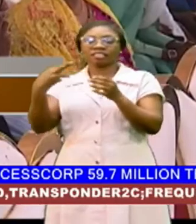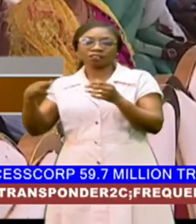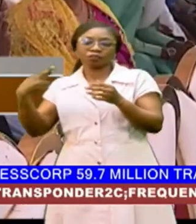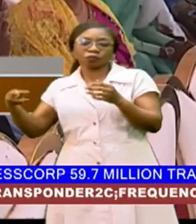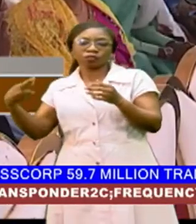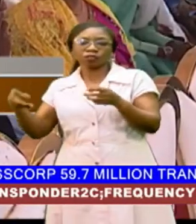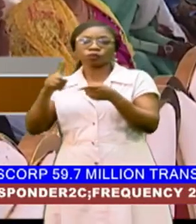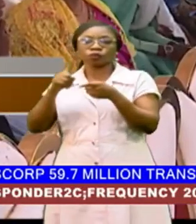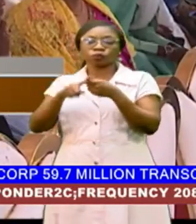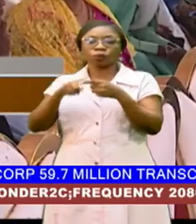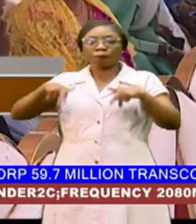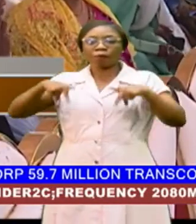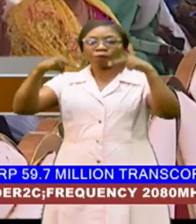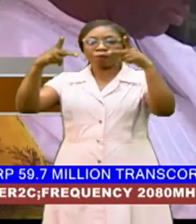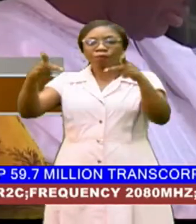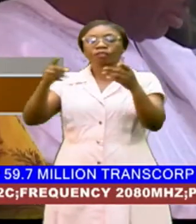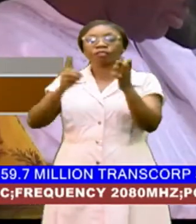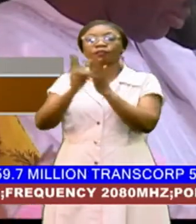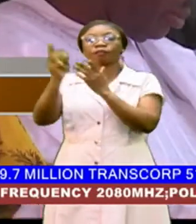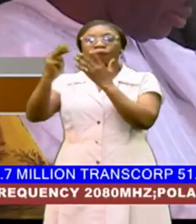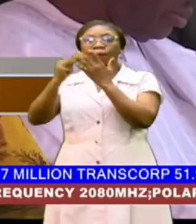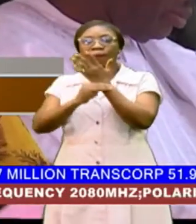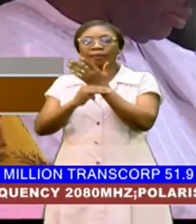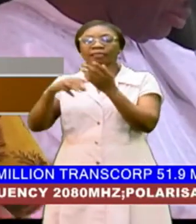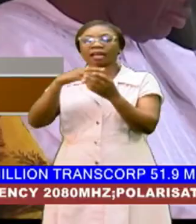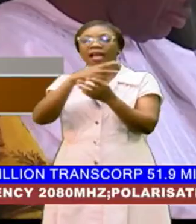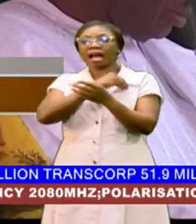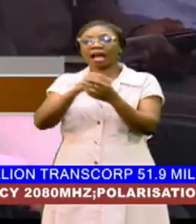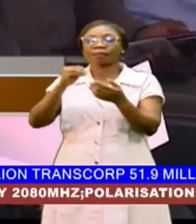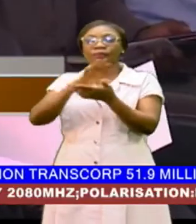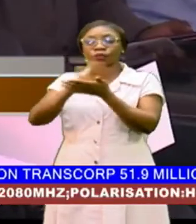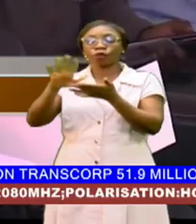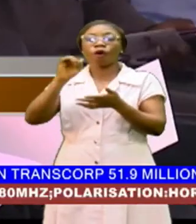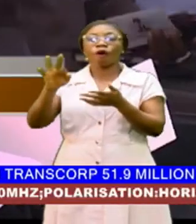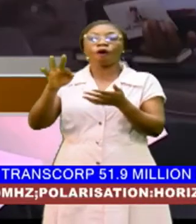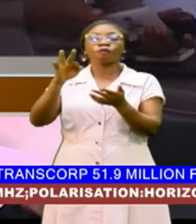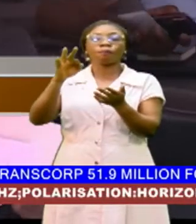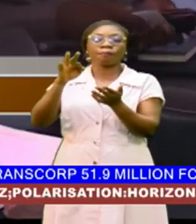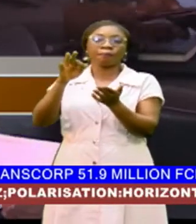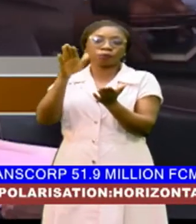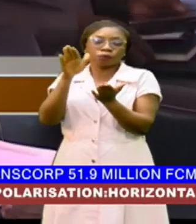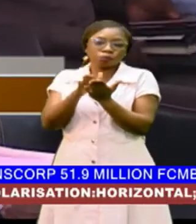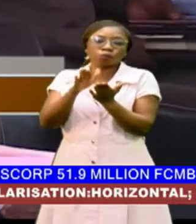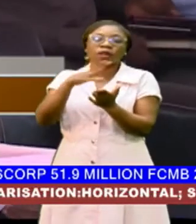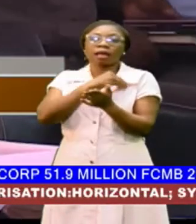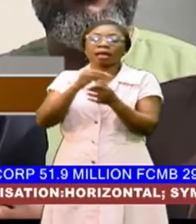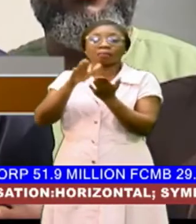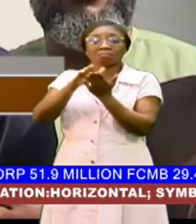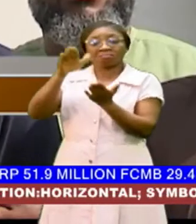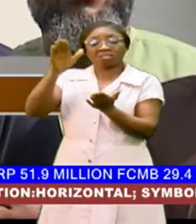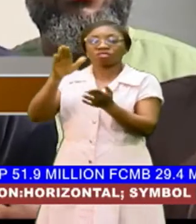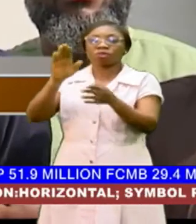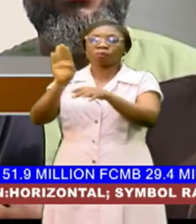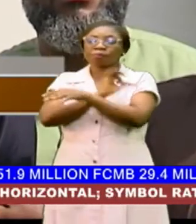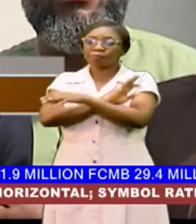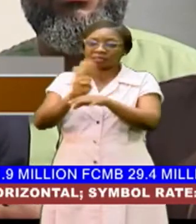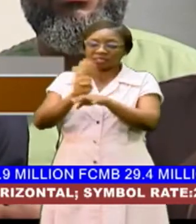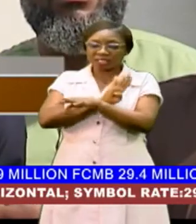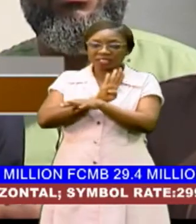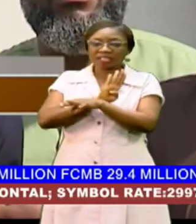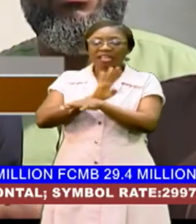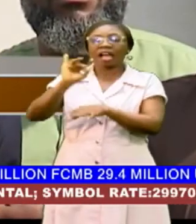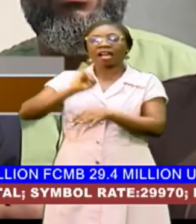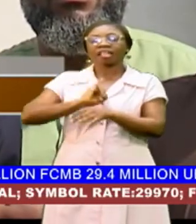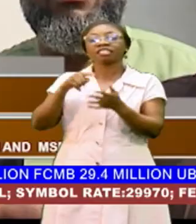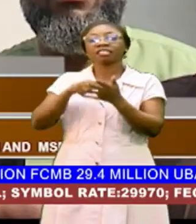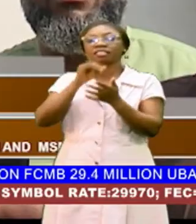the development and modernization of micro, small and medium enterprises operations. This is